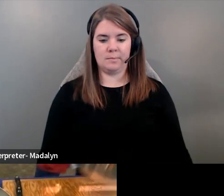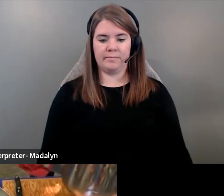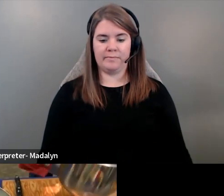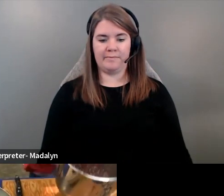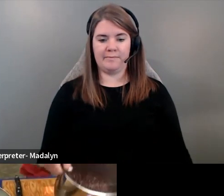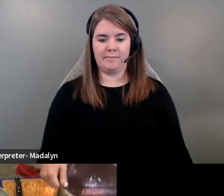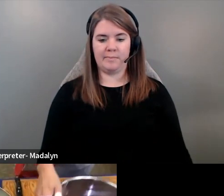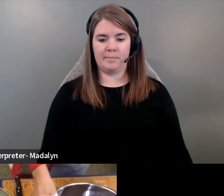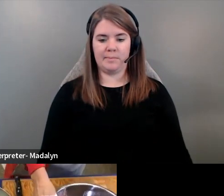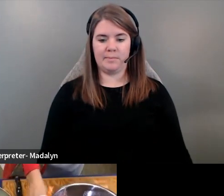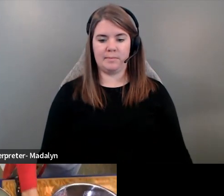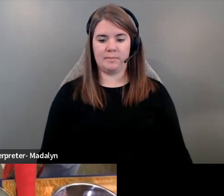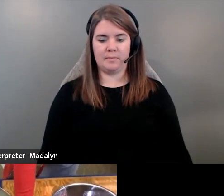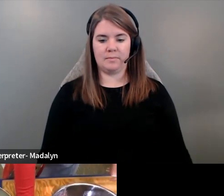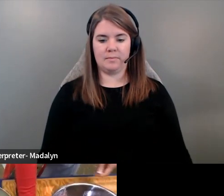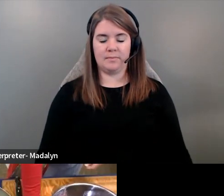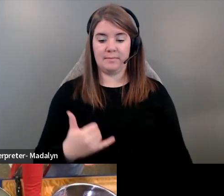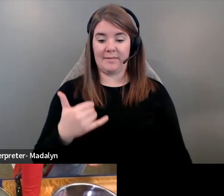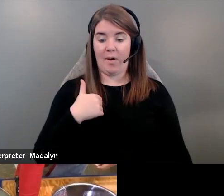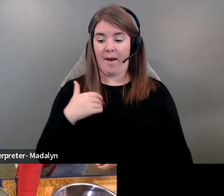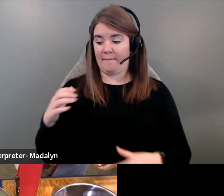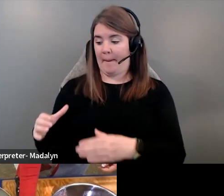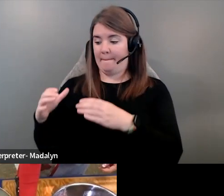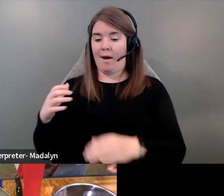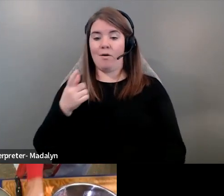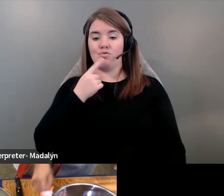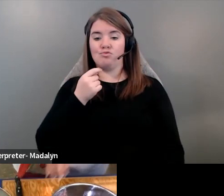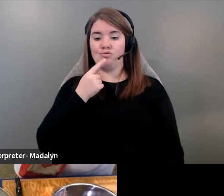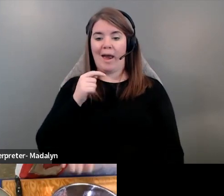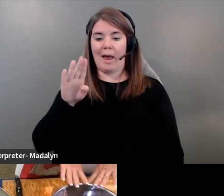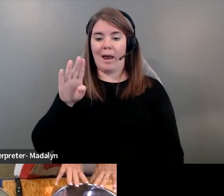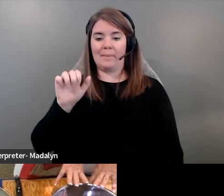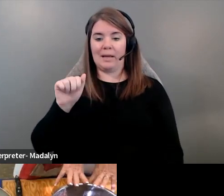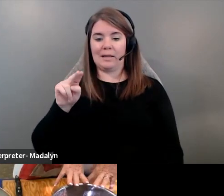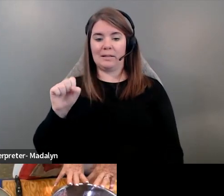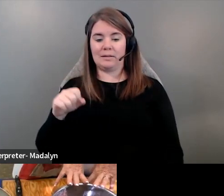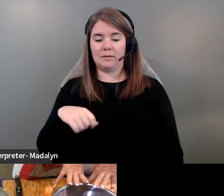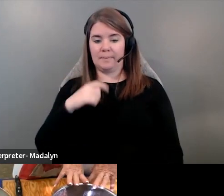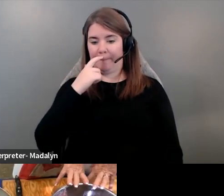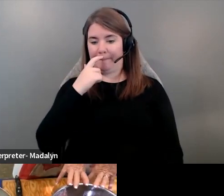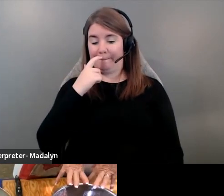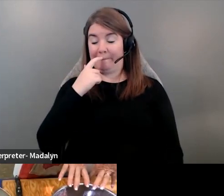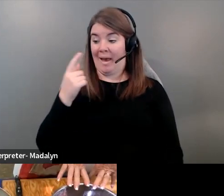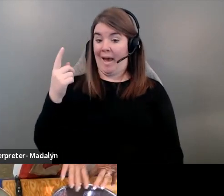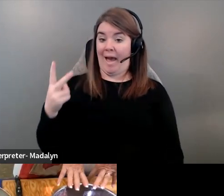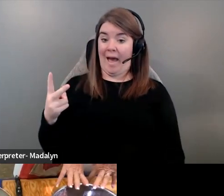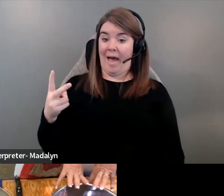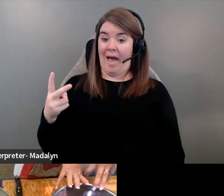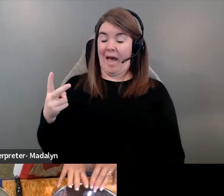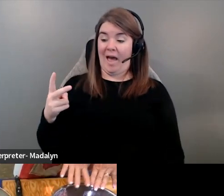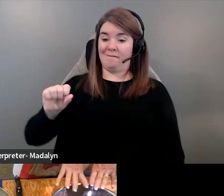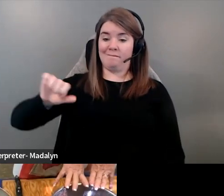Now I've got my pot of red beans that I made. Half of it goes into the freezer for another meal. I